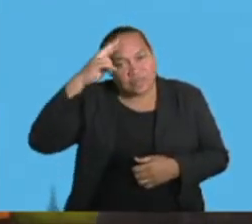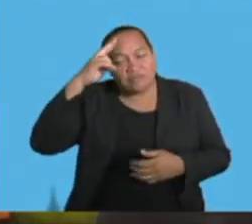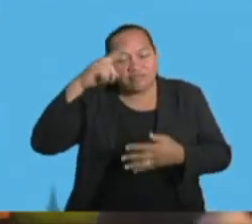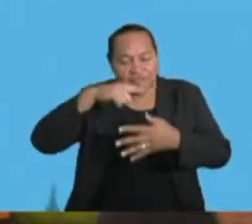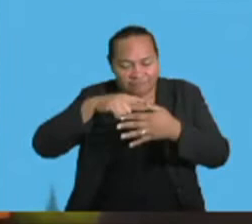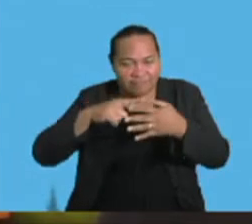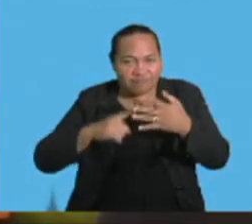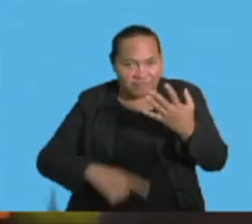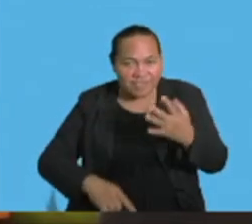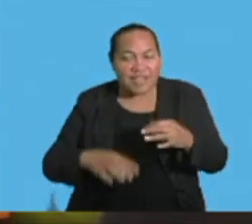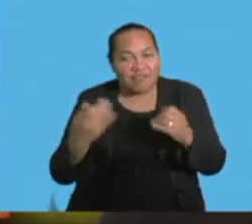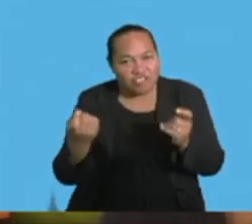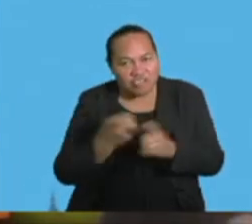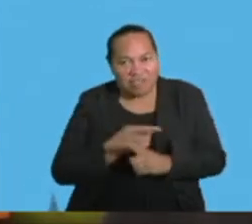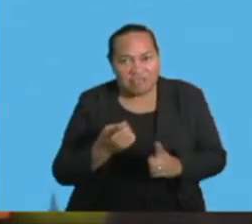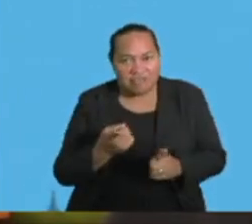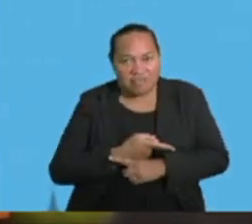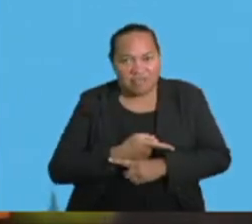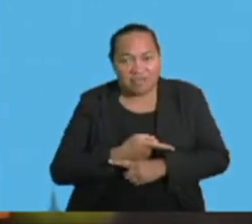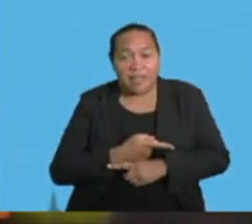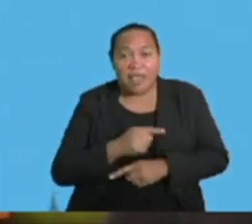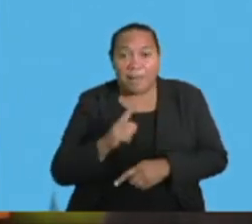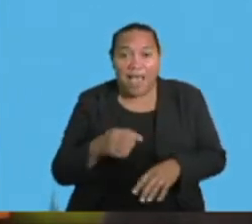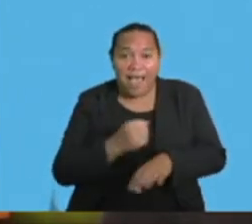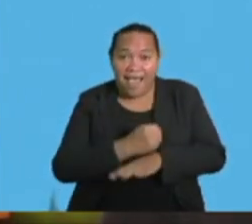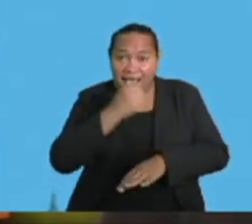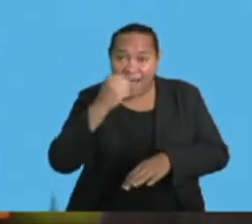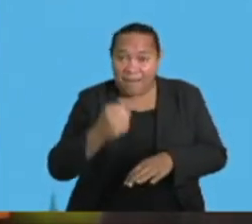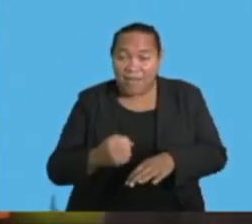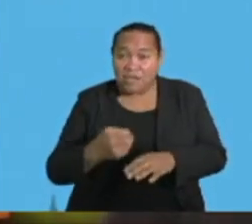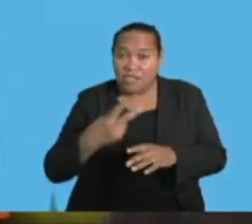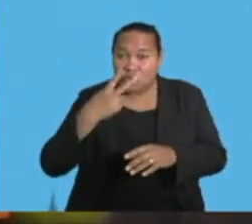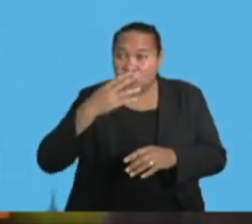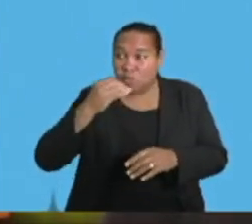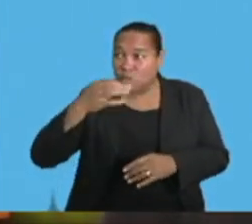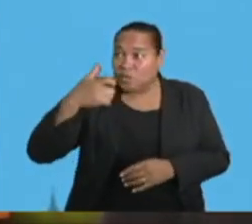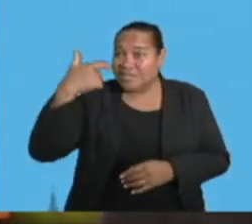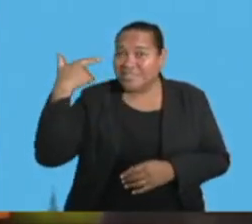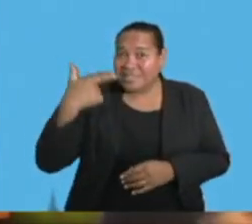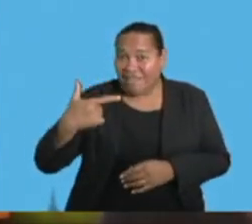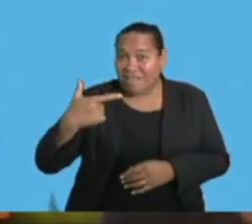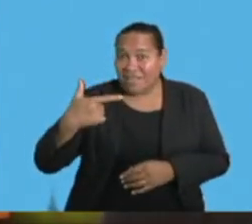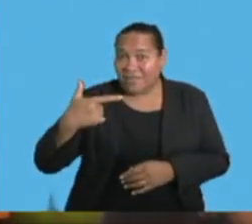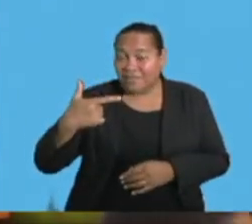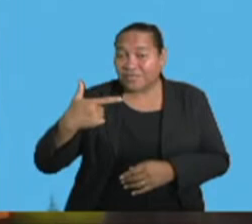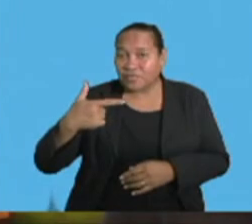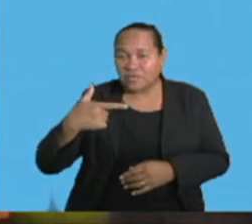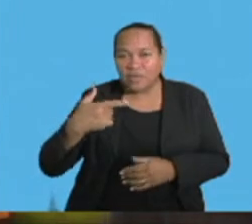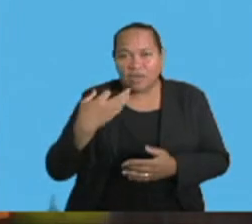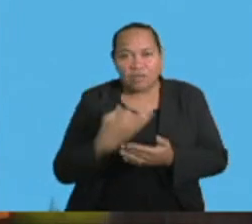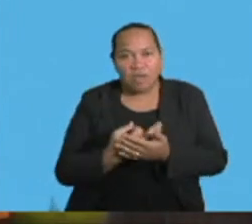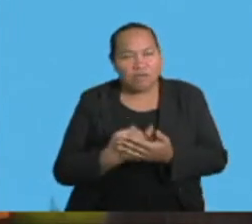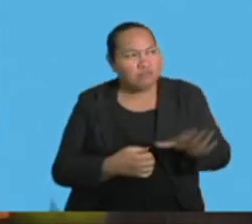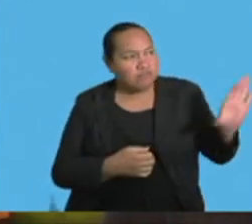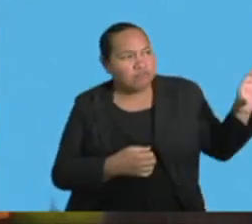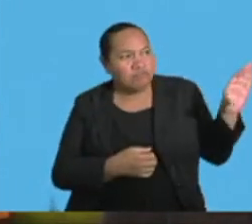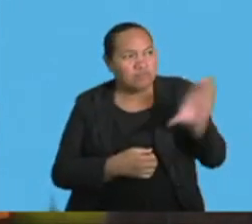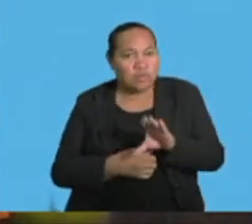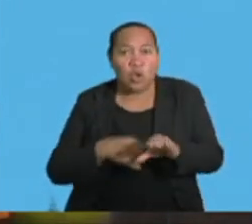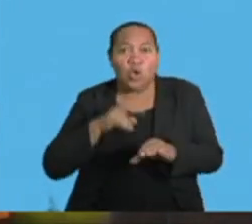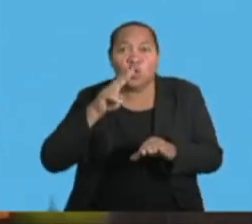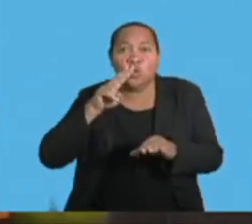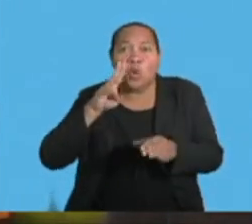Now, Mr. Speaker, the government actually has, since 2007, actually injected at least $2 billion to